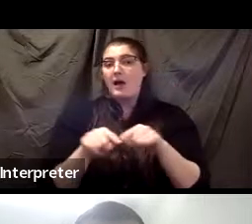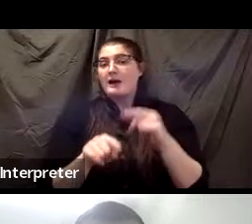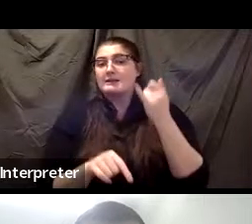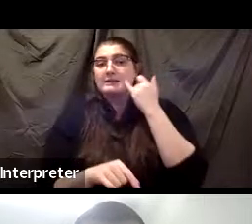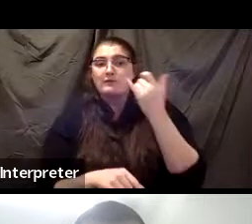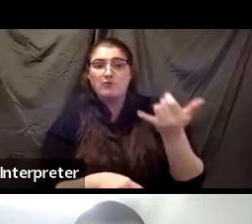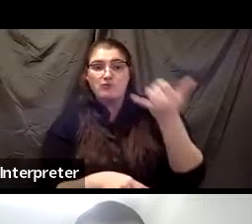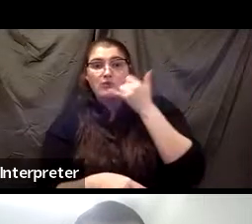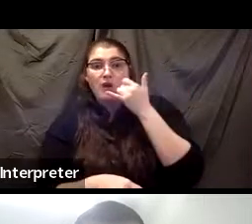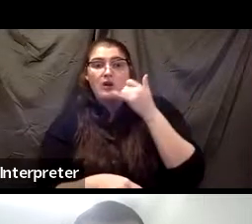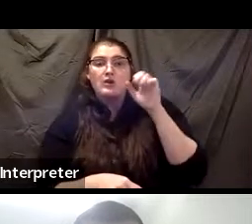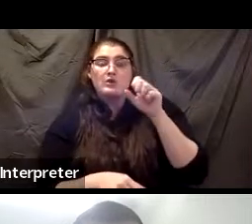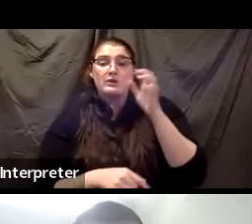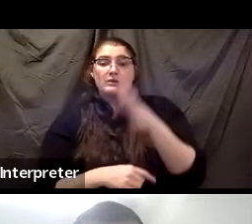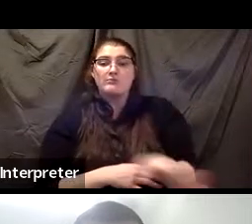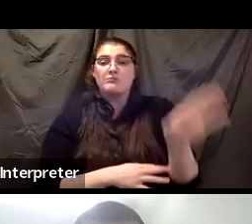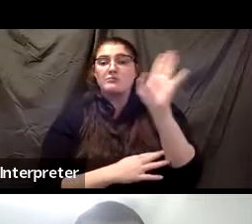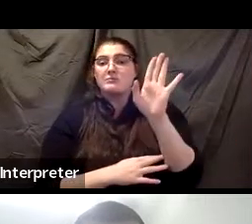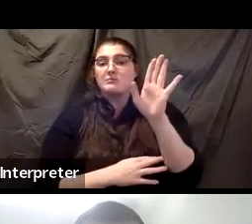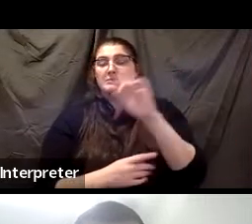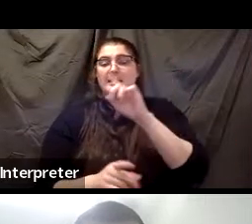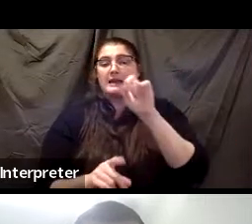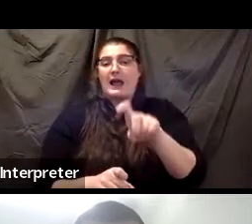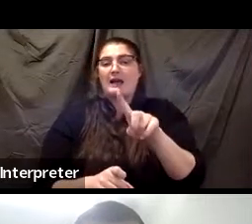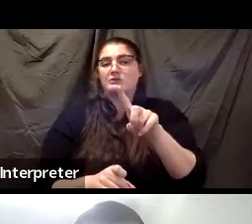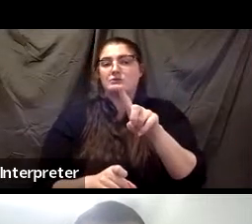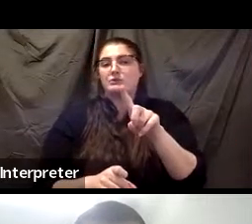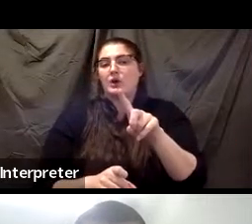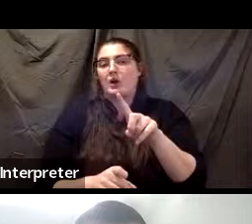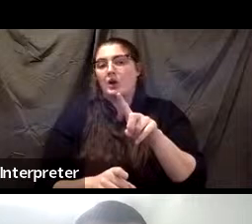raise your hand function to ask a question directly.